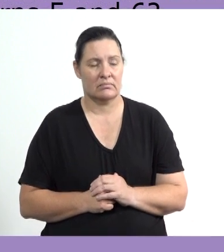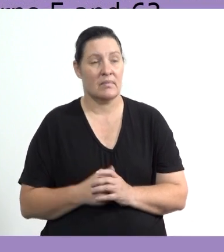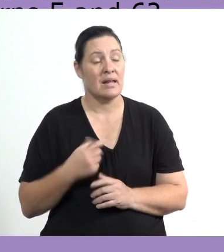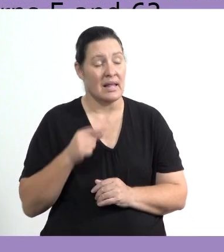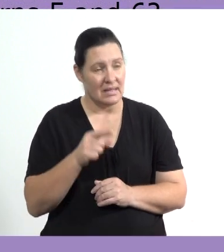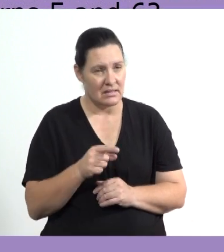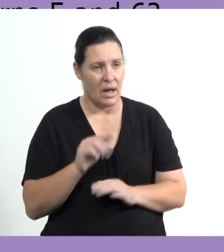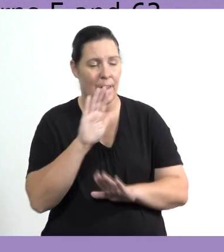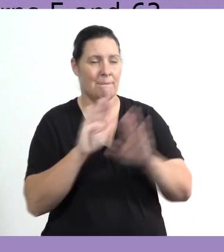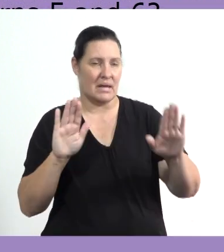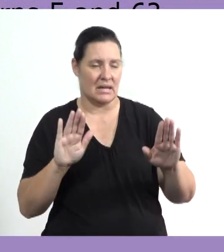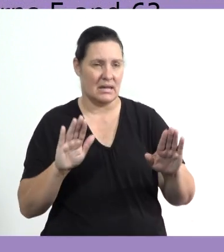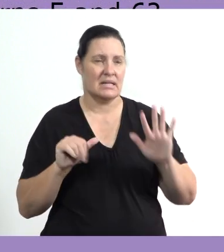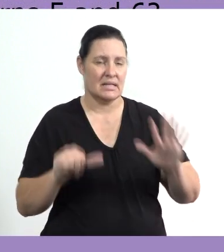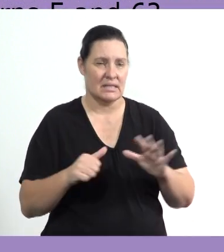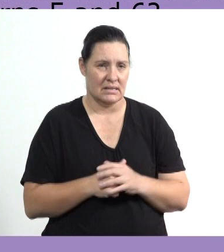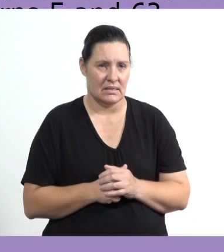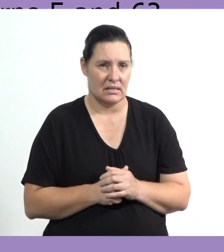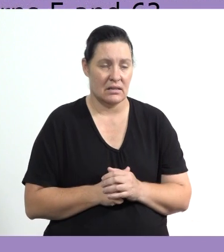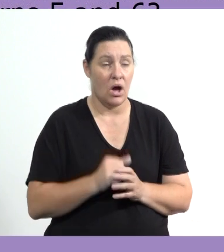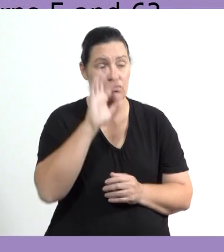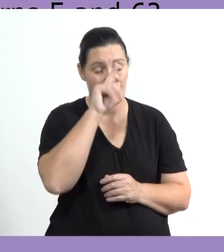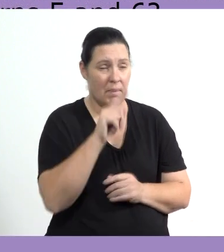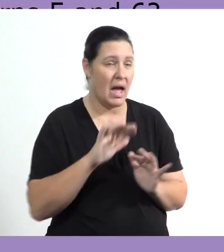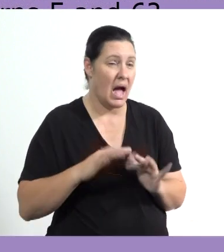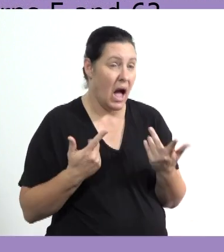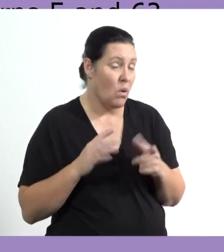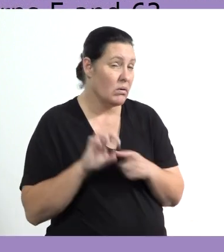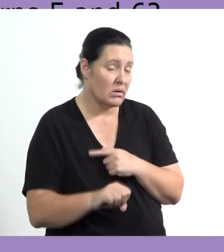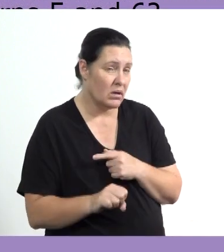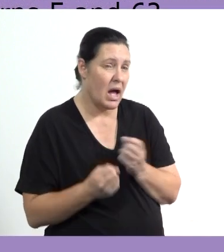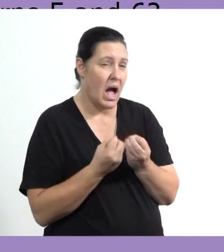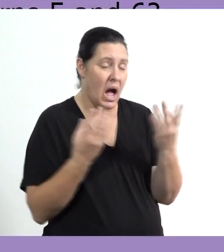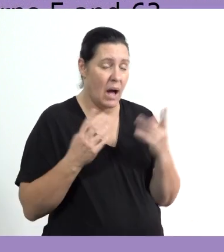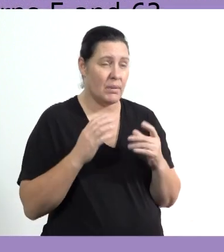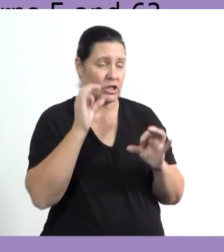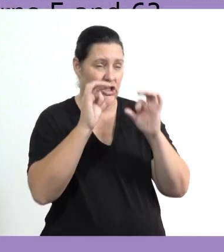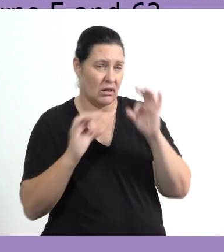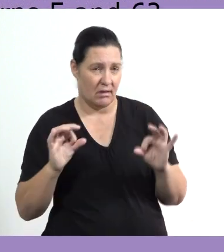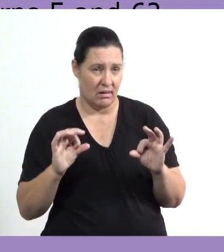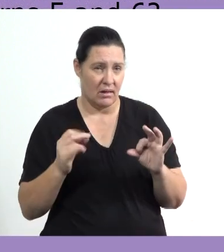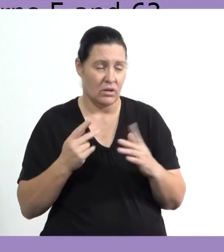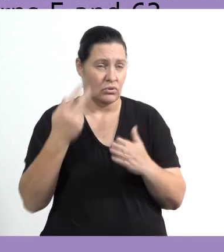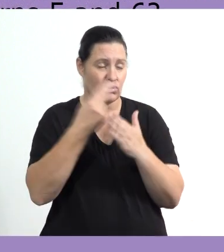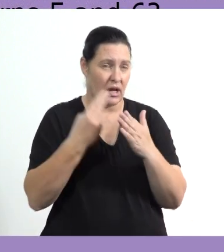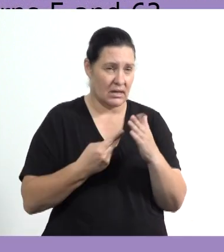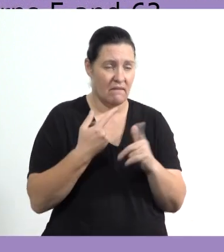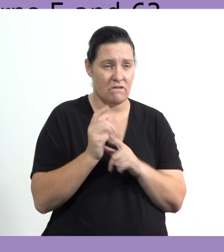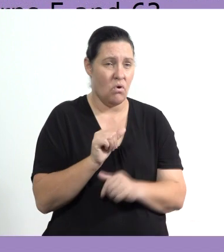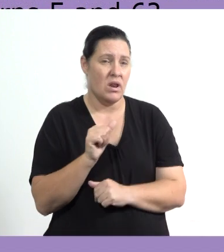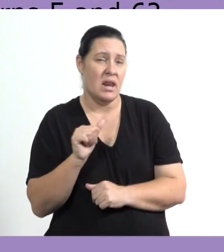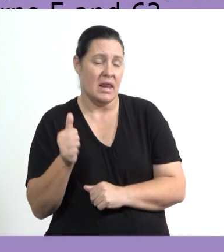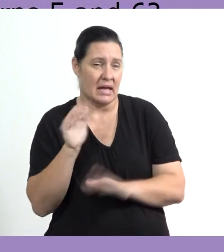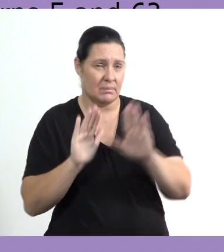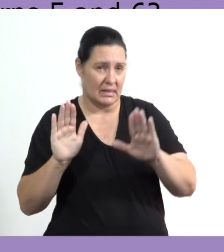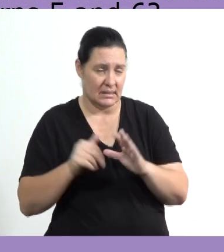And that is our pattern 6. And remember how we figured out how many circles to shade in for the